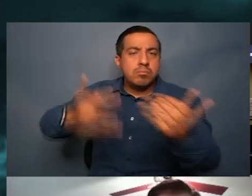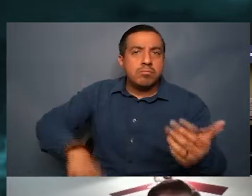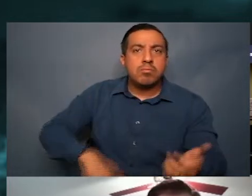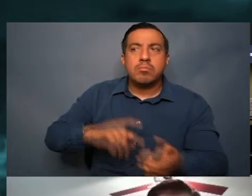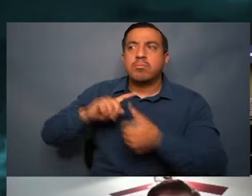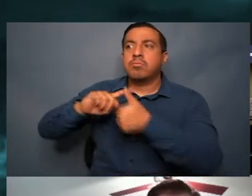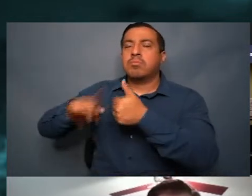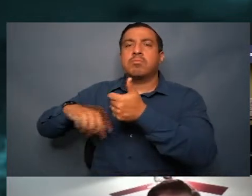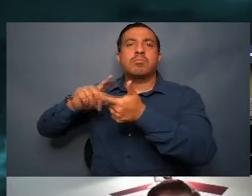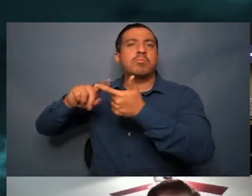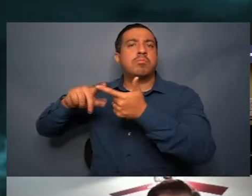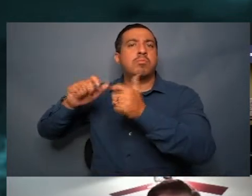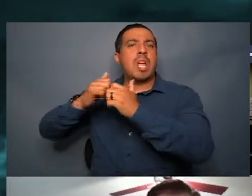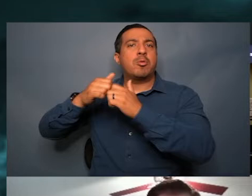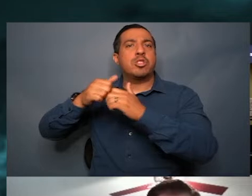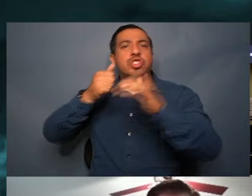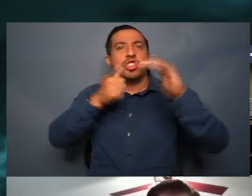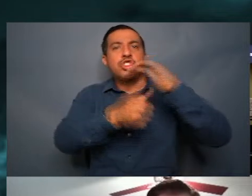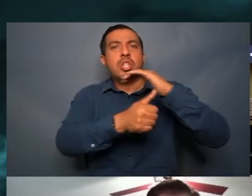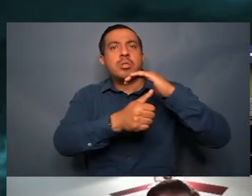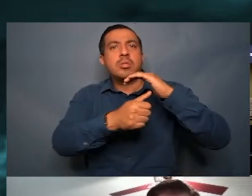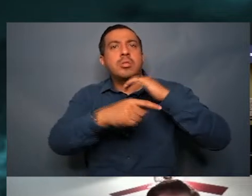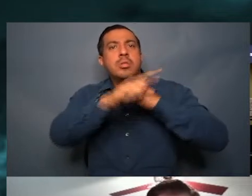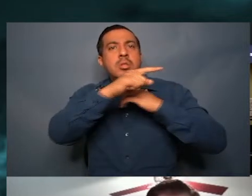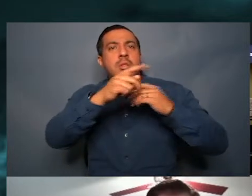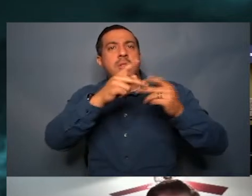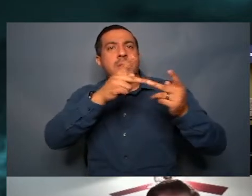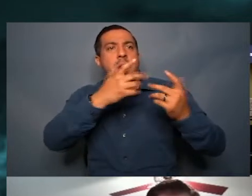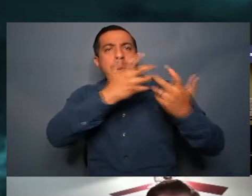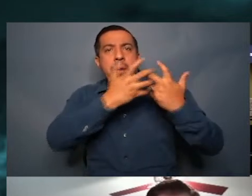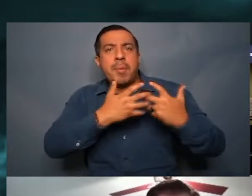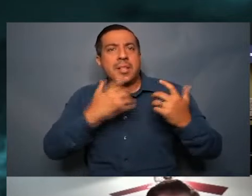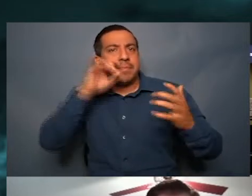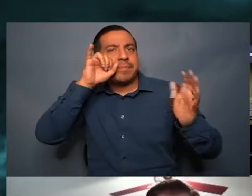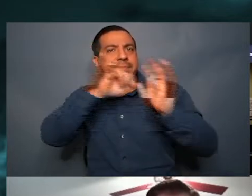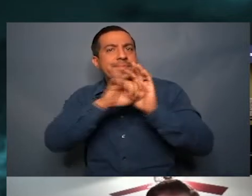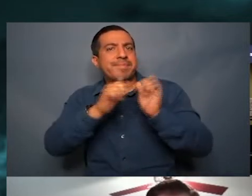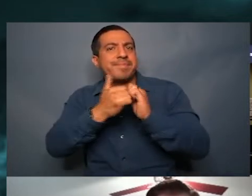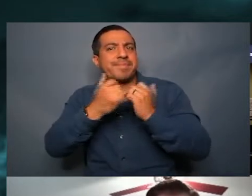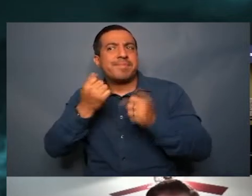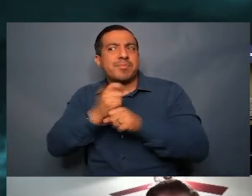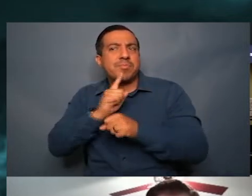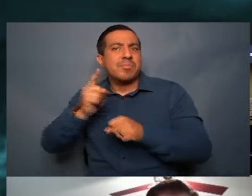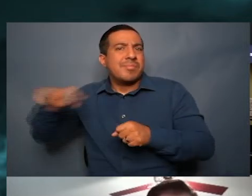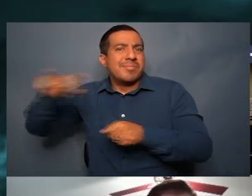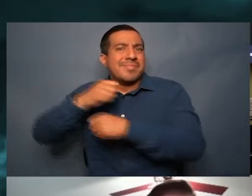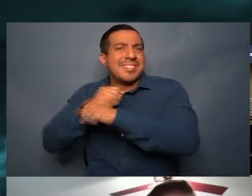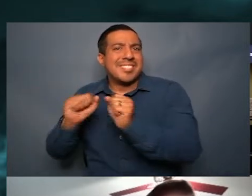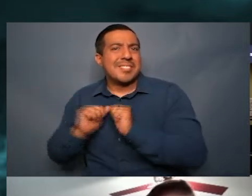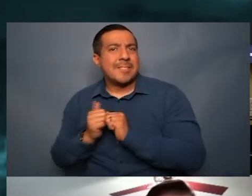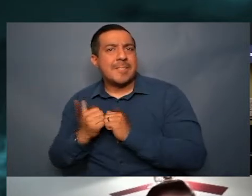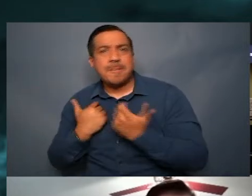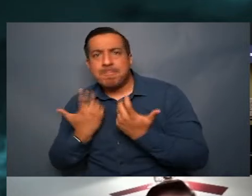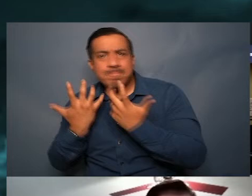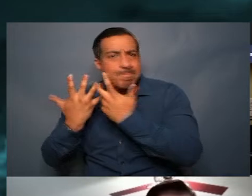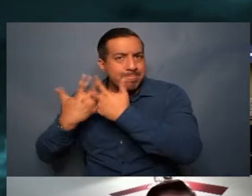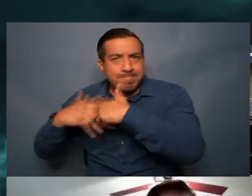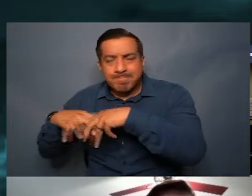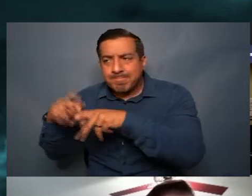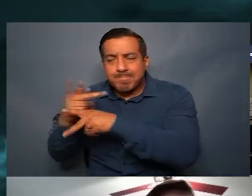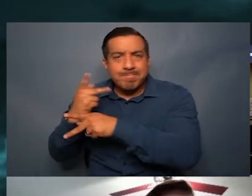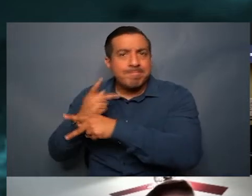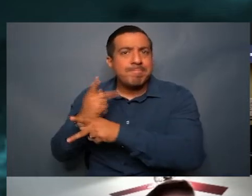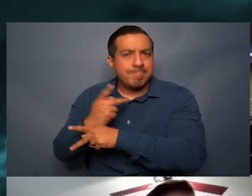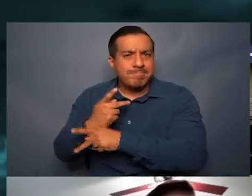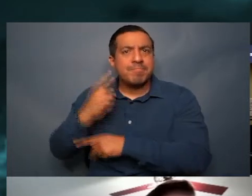state and our sheltering partners, and kind of identifying how do we keep our residents safe. And we did really well, good